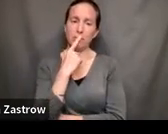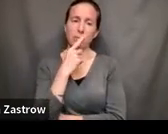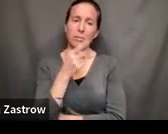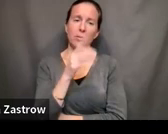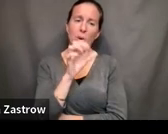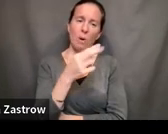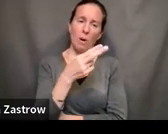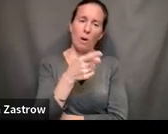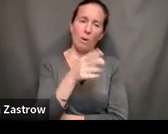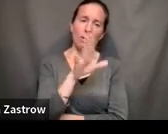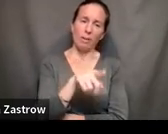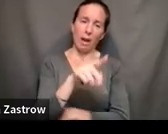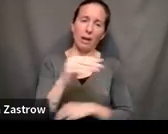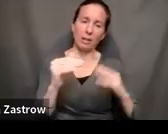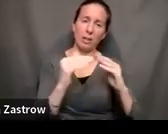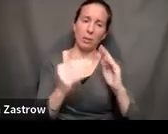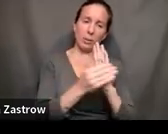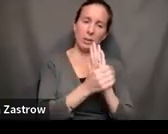skill?